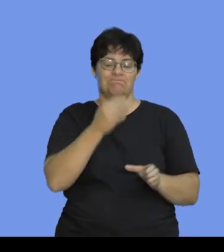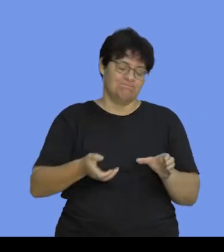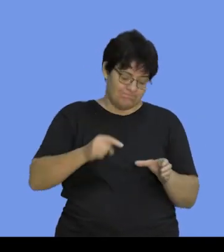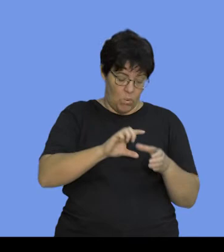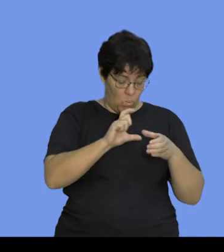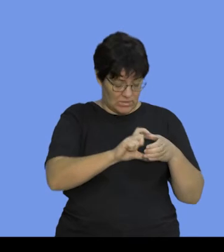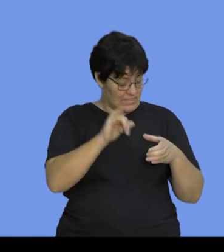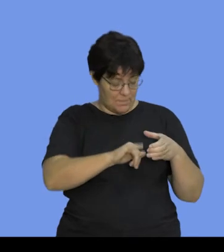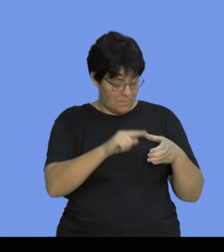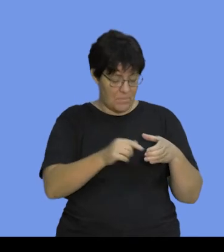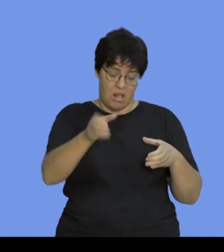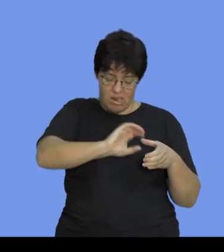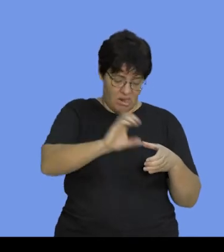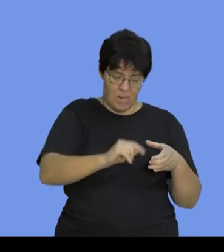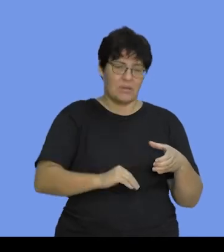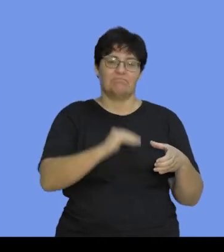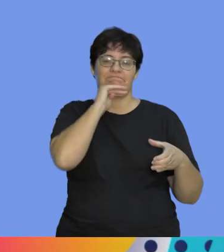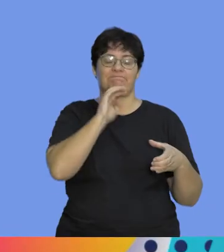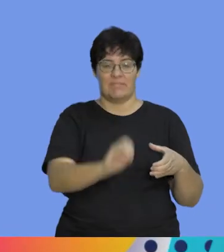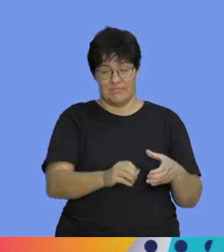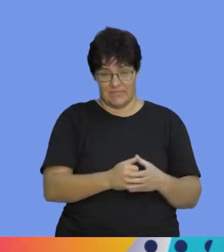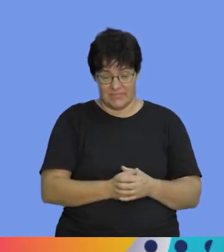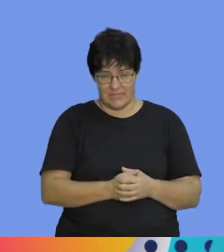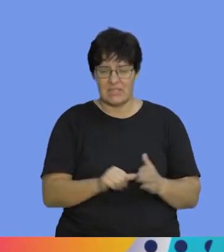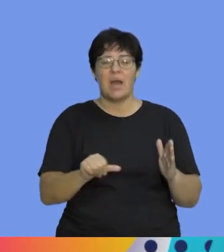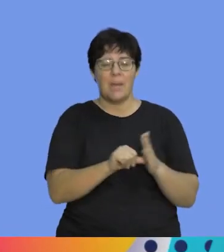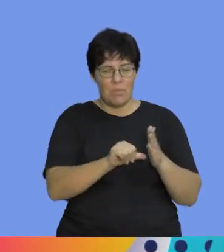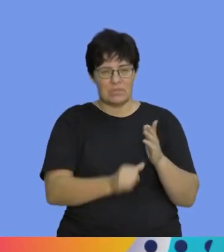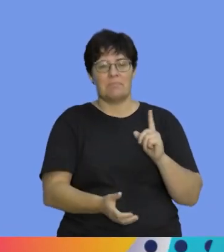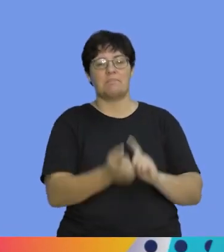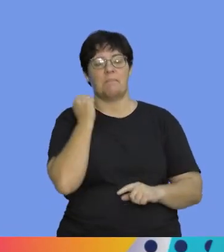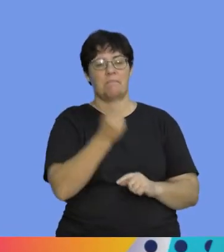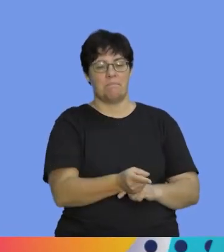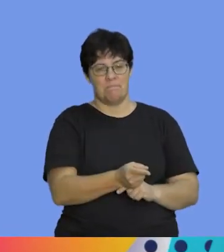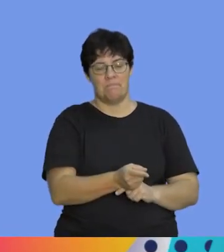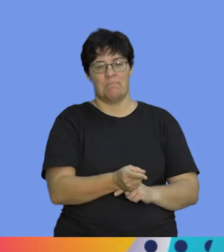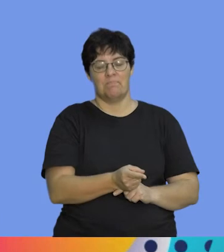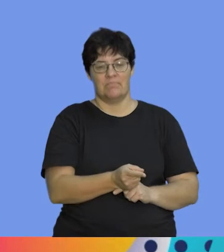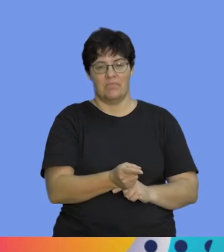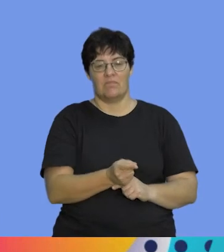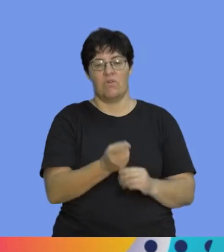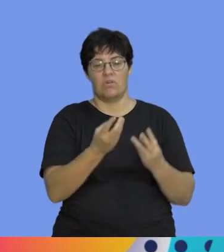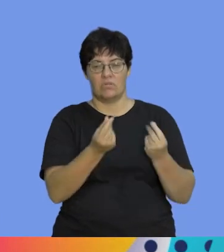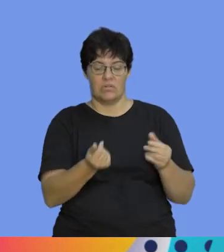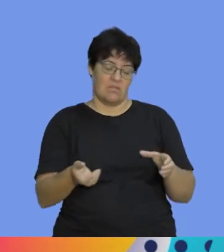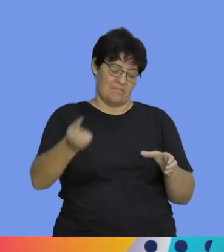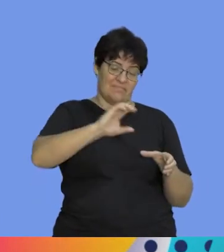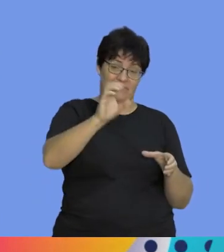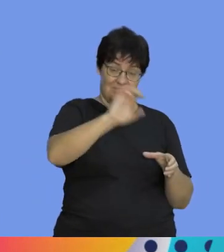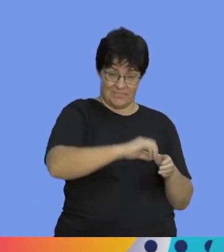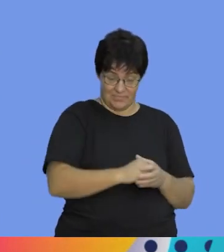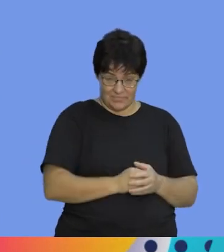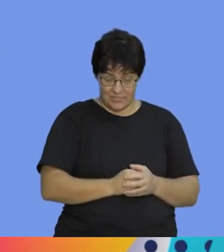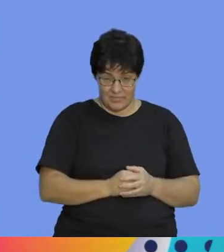these are some of the important discoveries that we have made in terms of solutions of concentrations of